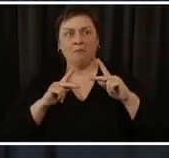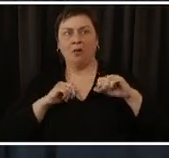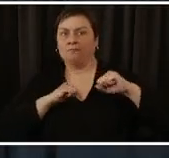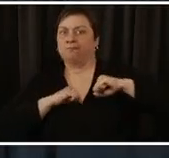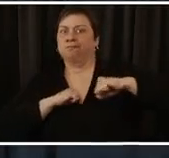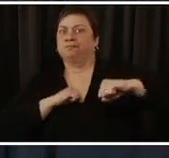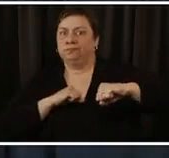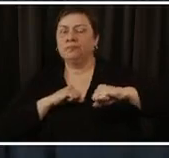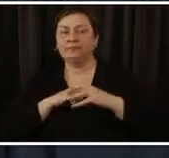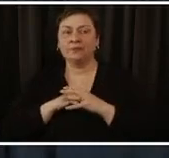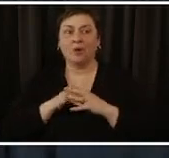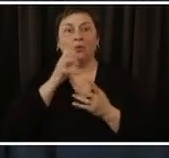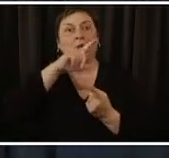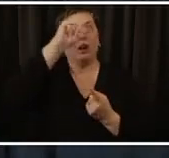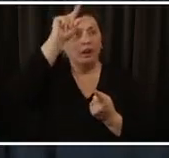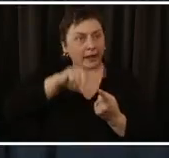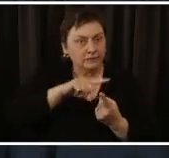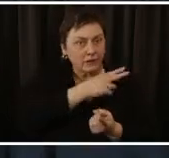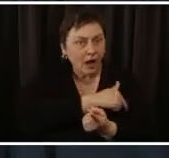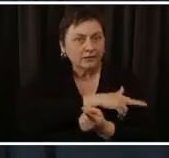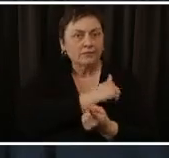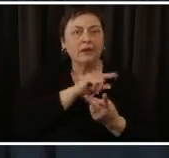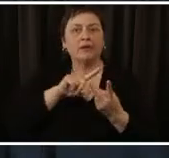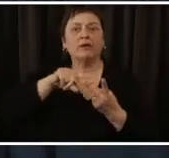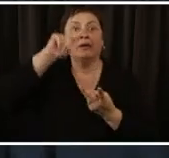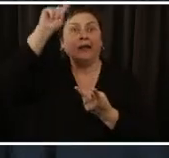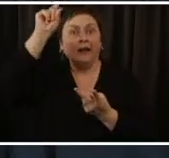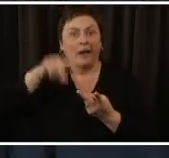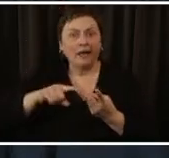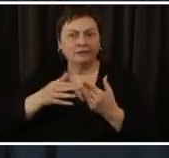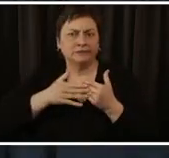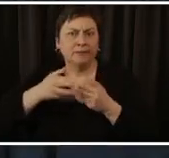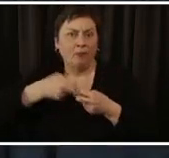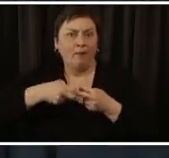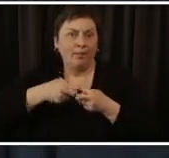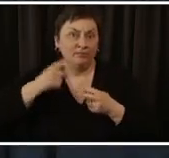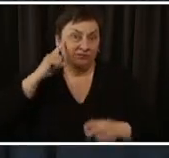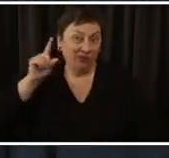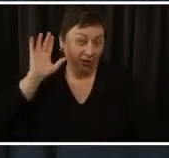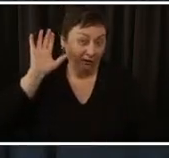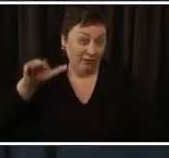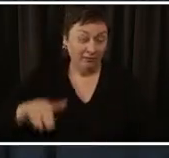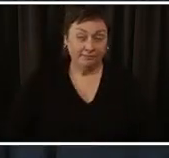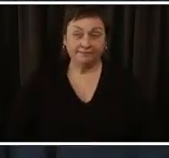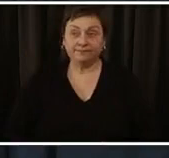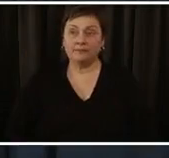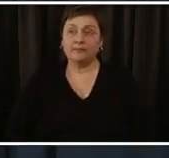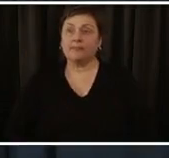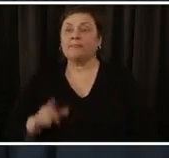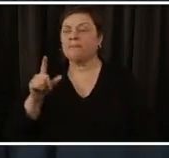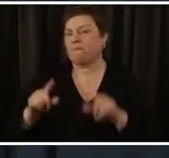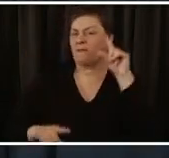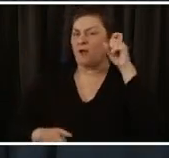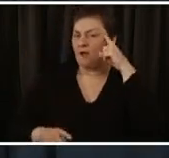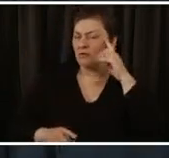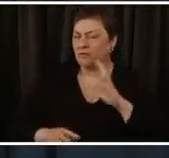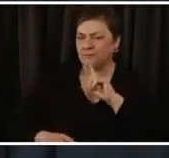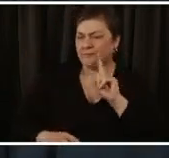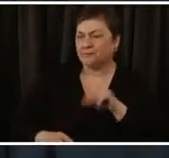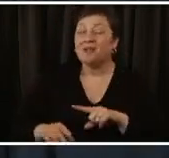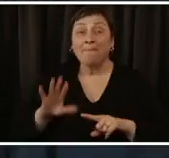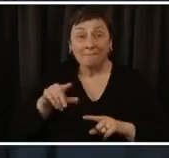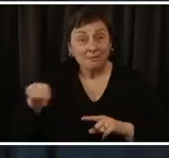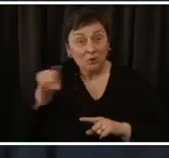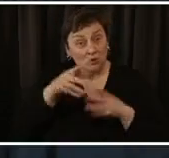hospitalizations, deaths, and long-term consequences of those infections. And let me say another point to people who might have had COVID at some